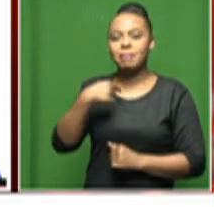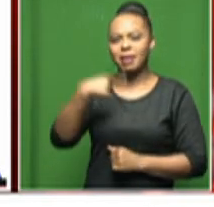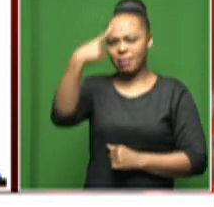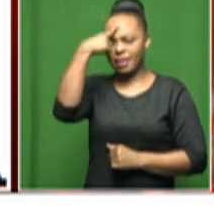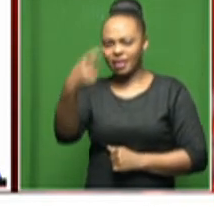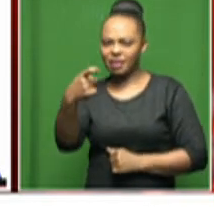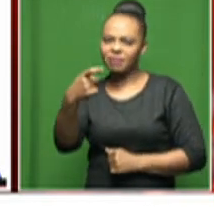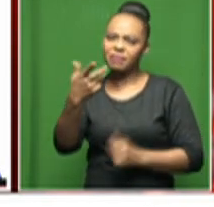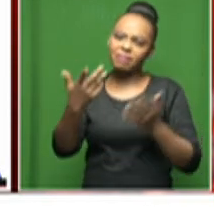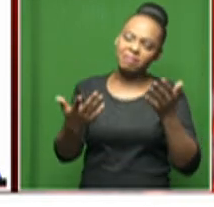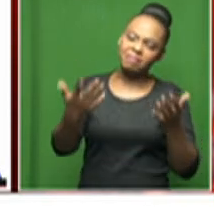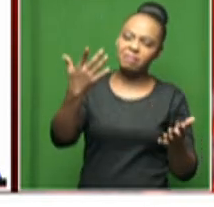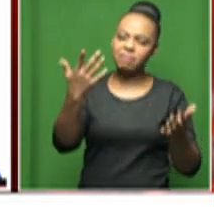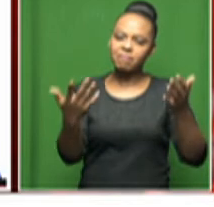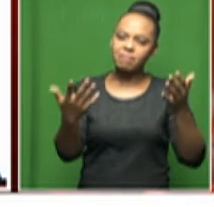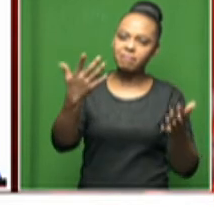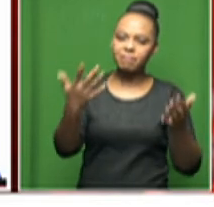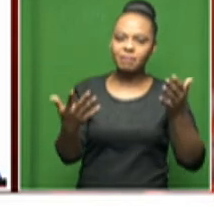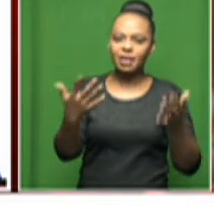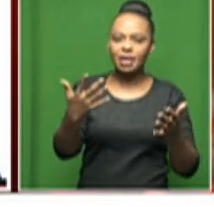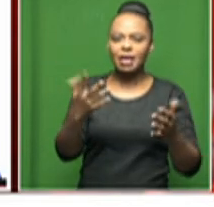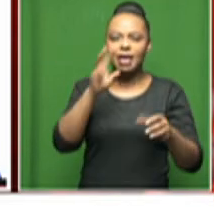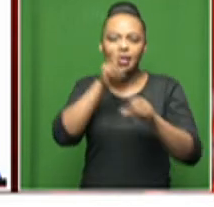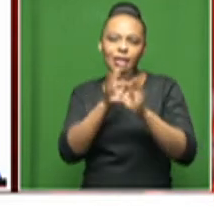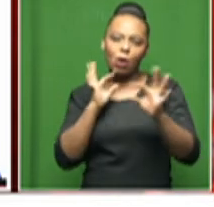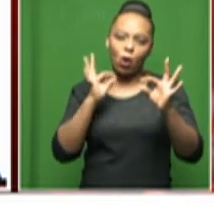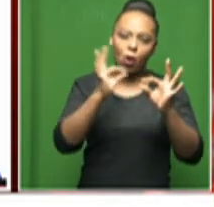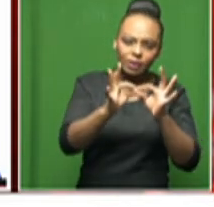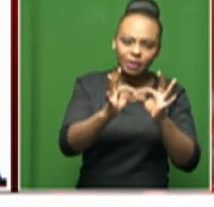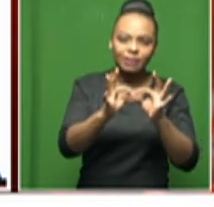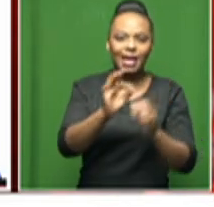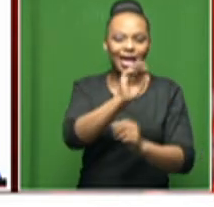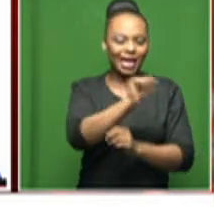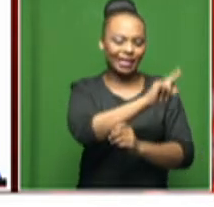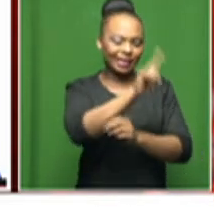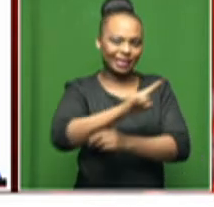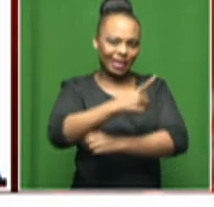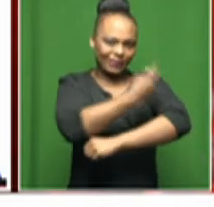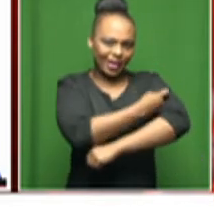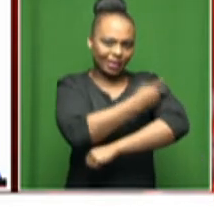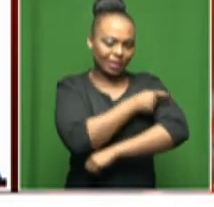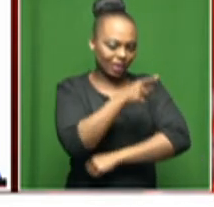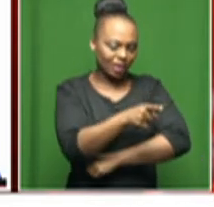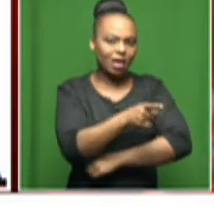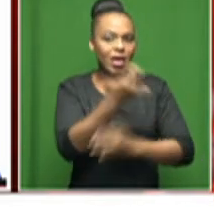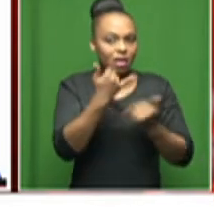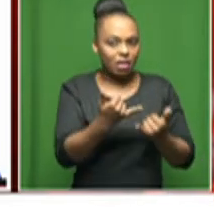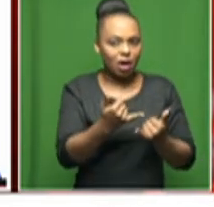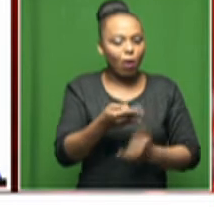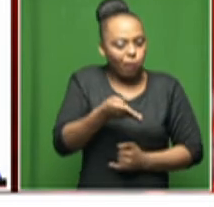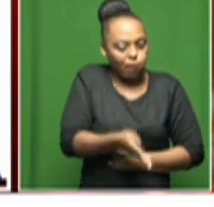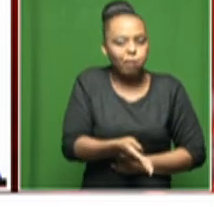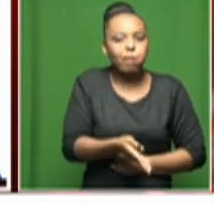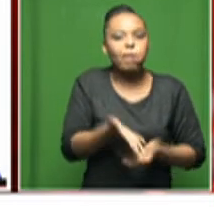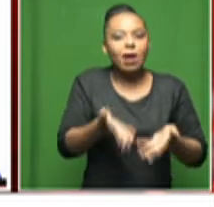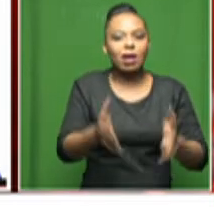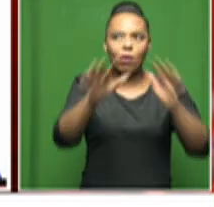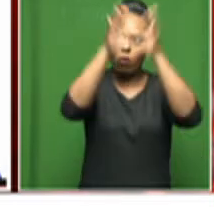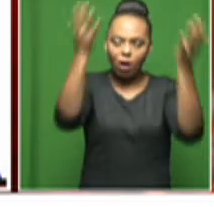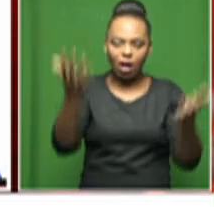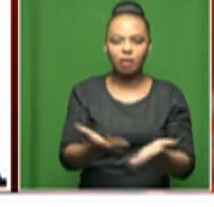to be somewhat optimistic that the Astrazeneca vaccine, which is likely to be the vaccine that's most readily available throughout the